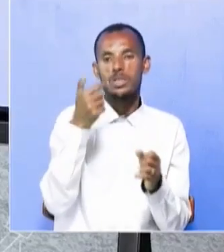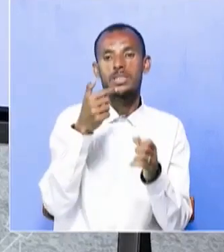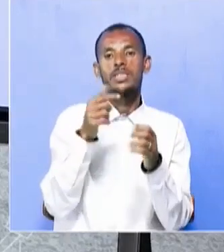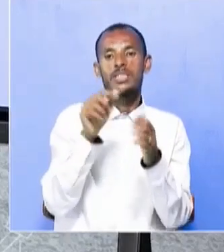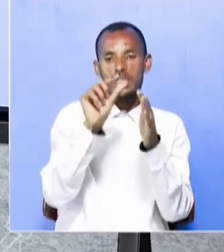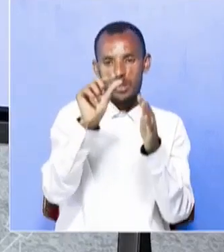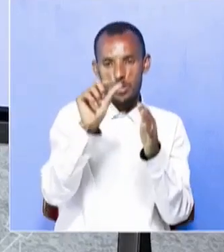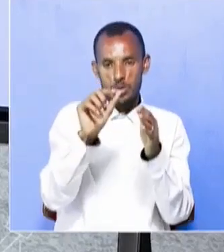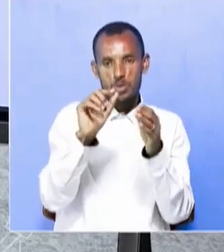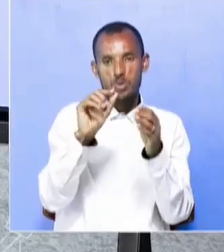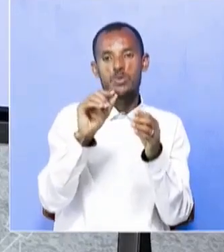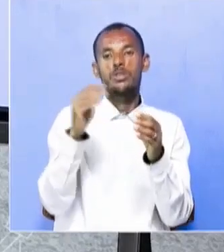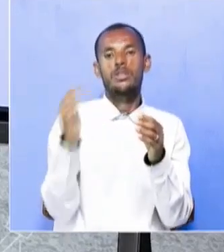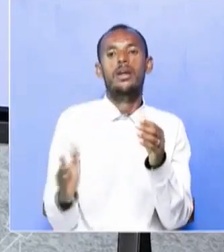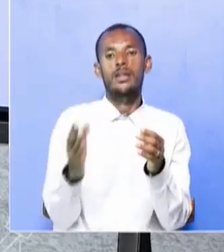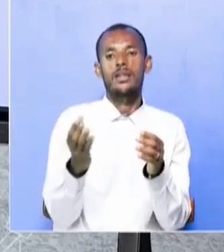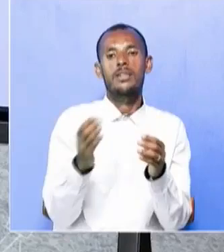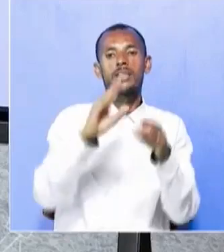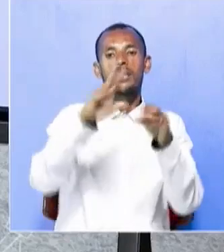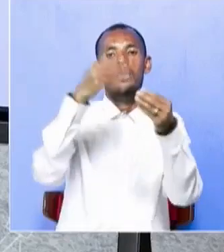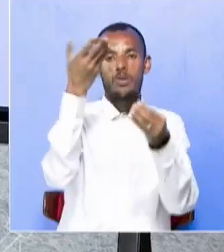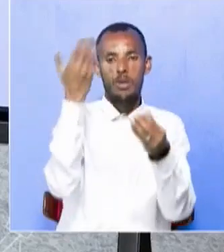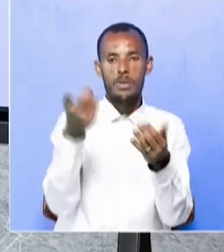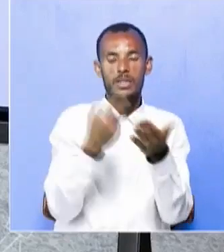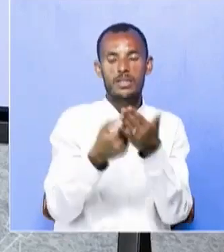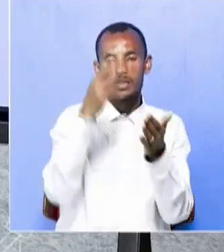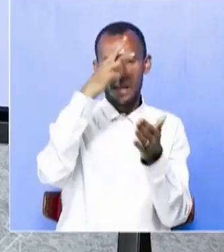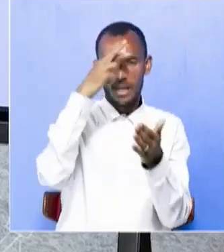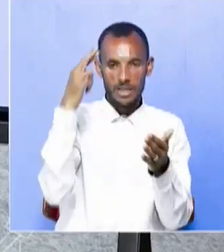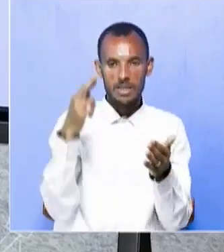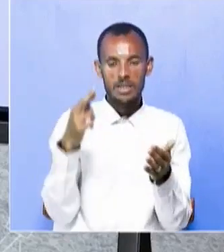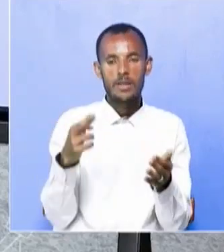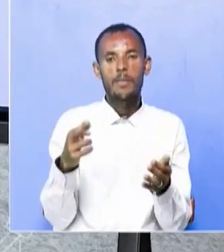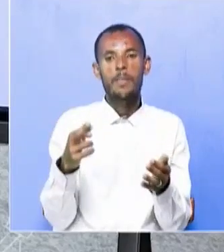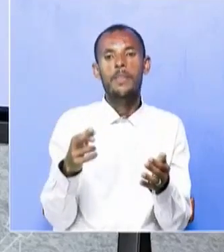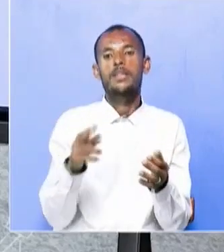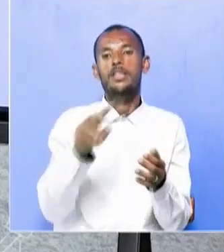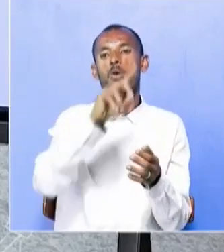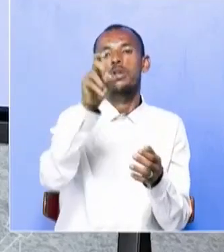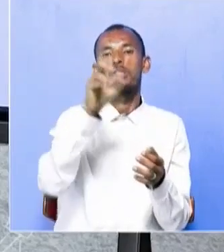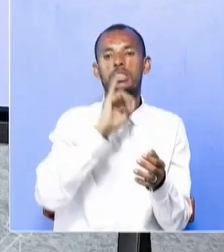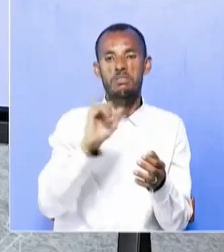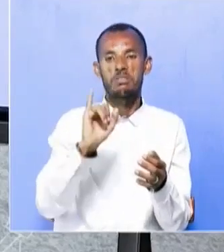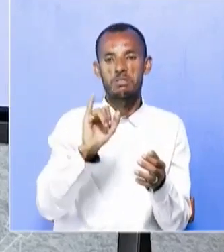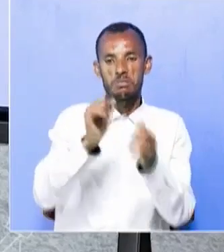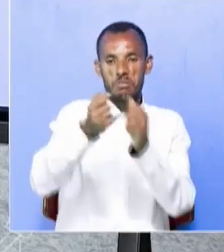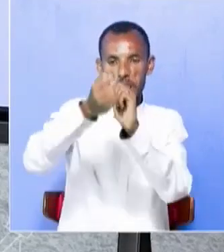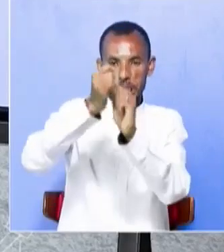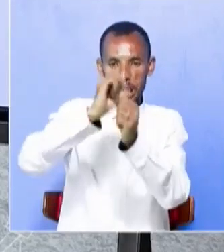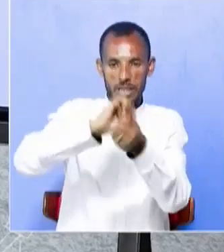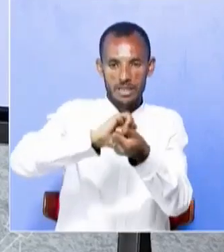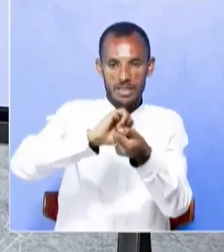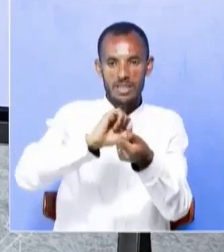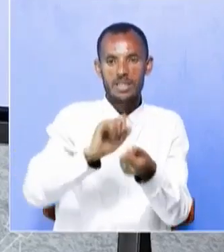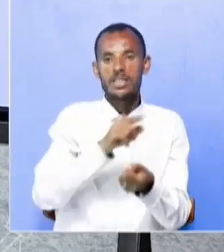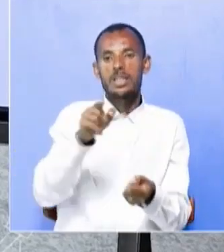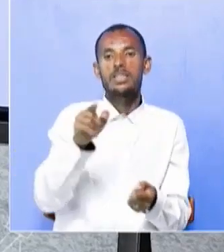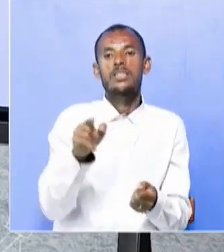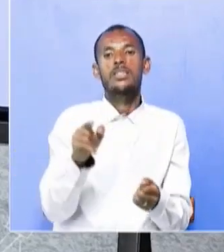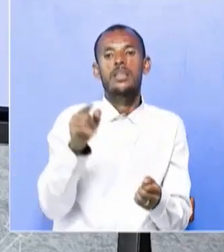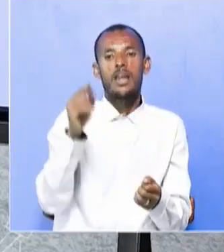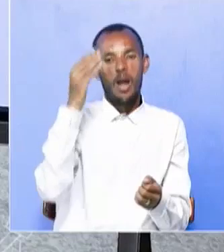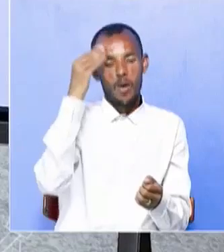smallest side was given. Okay? In this case, the question is a little bit changed. There is a certain